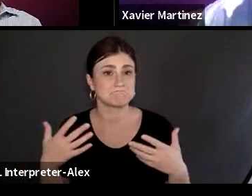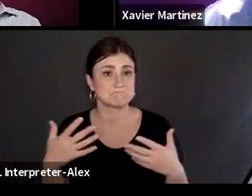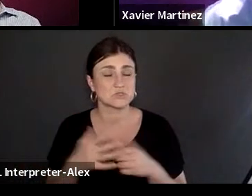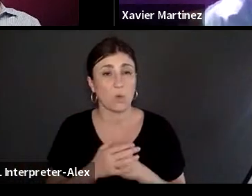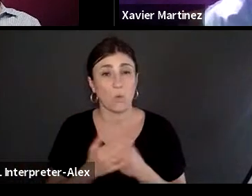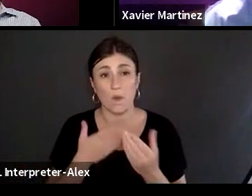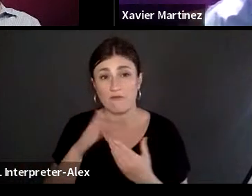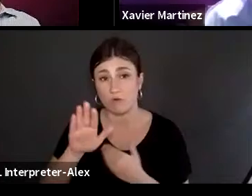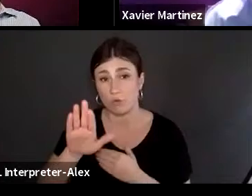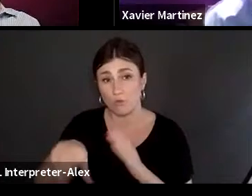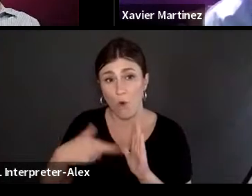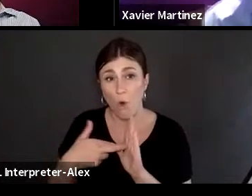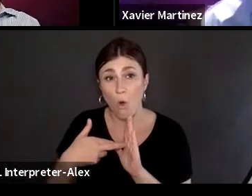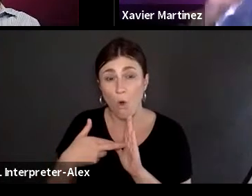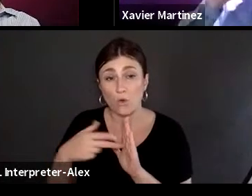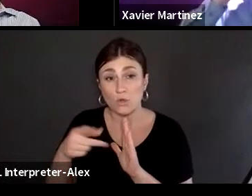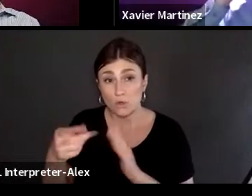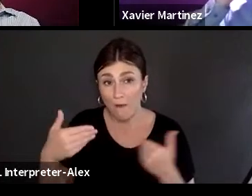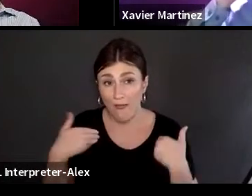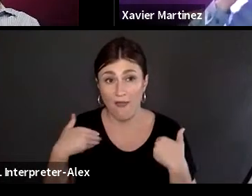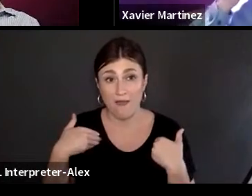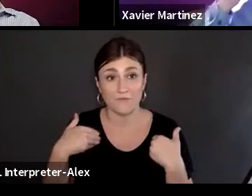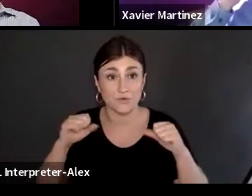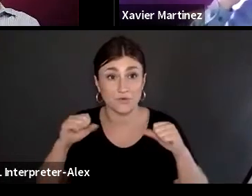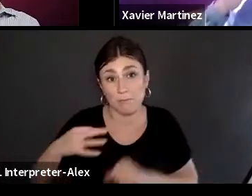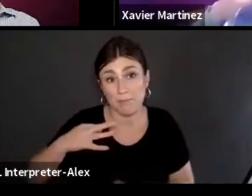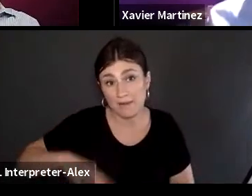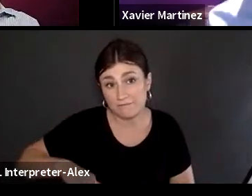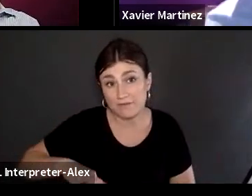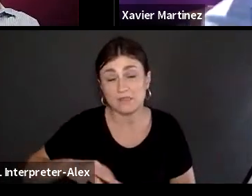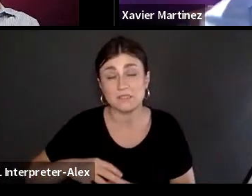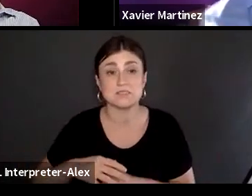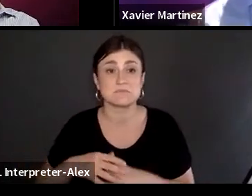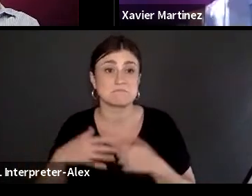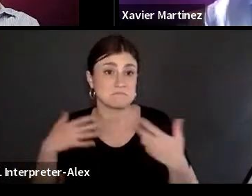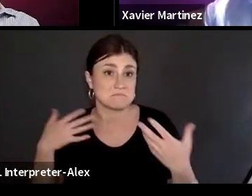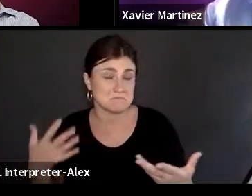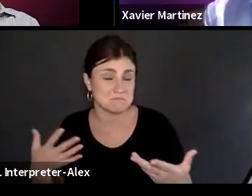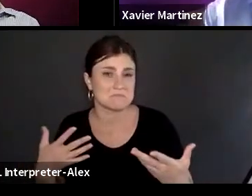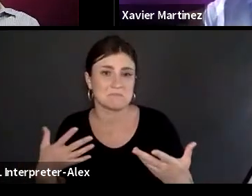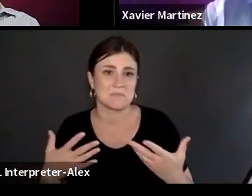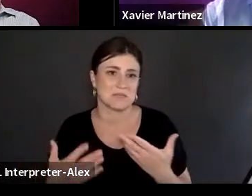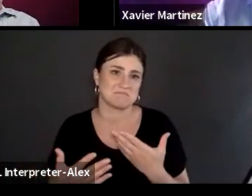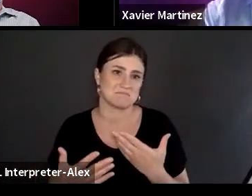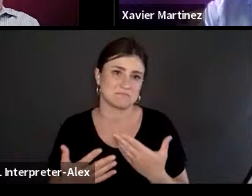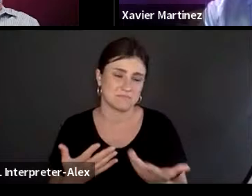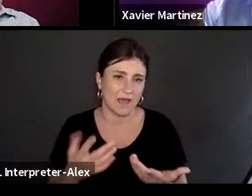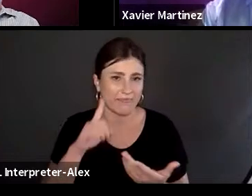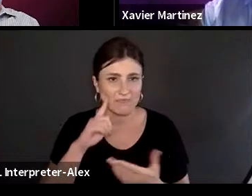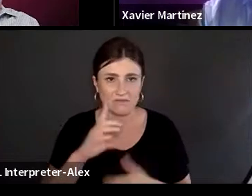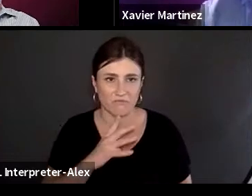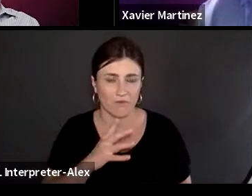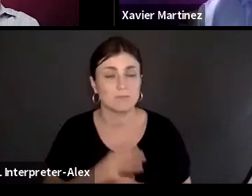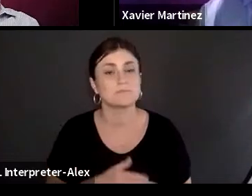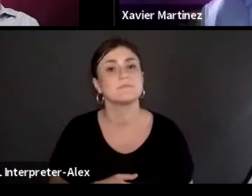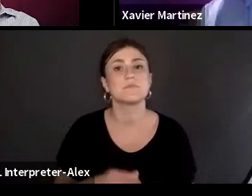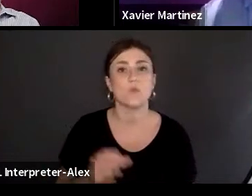have with Santa Fe County. If that's not the case and it's just an employment with the county. Great, then in favor.